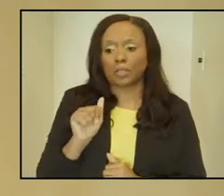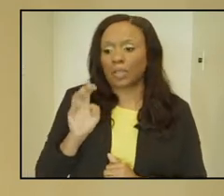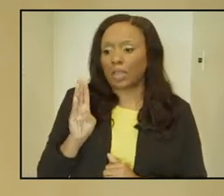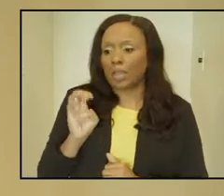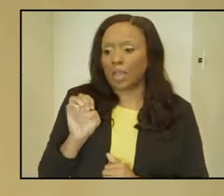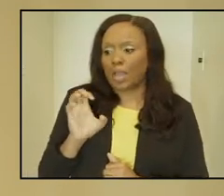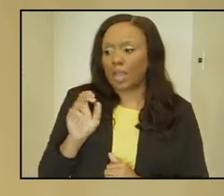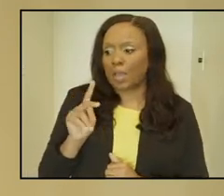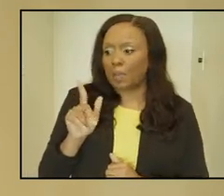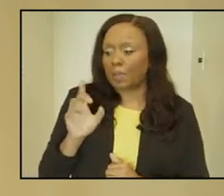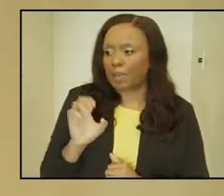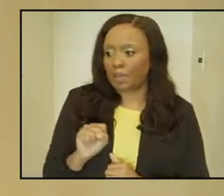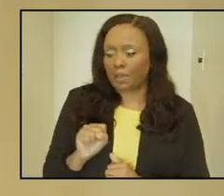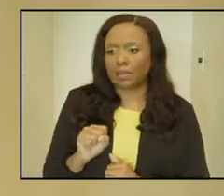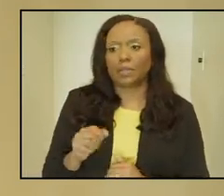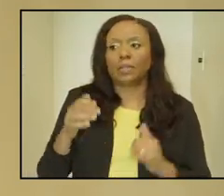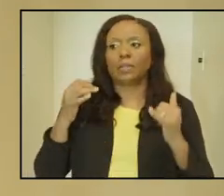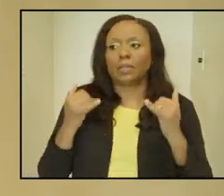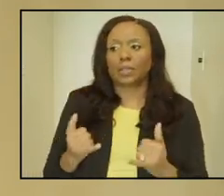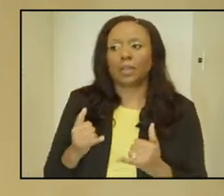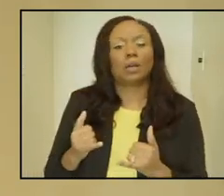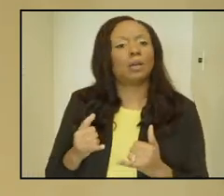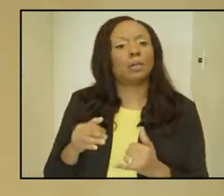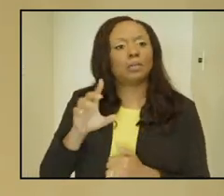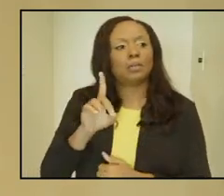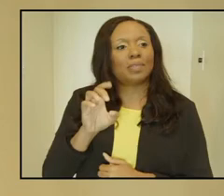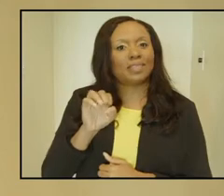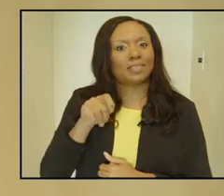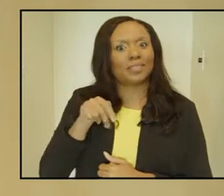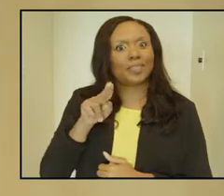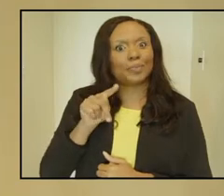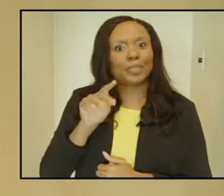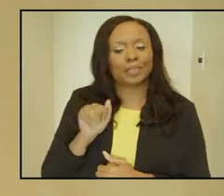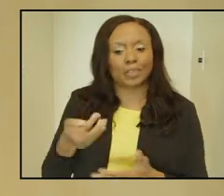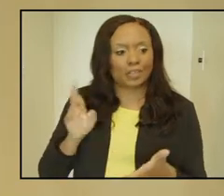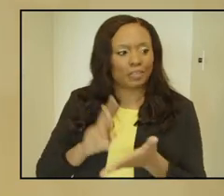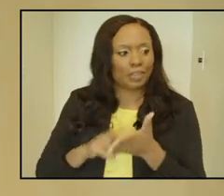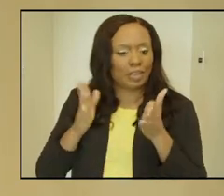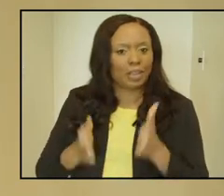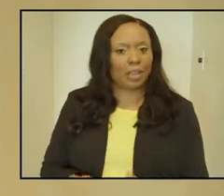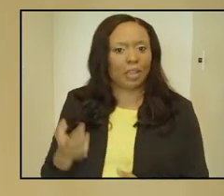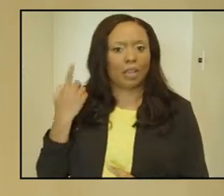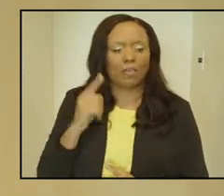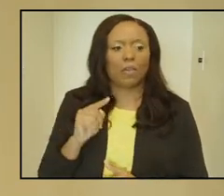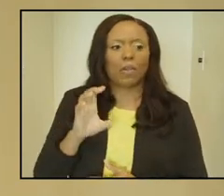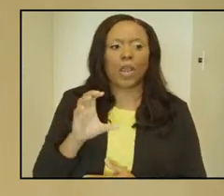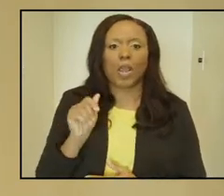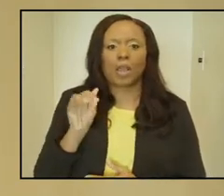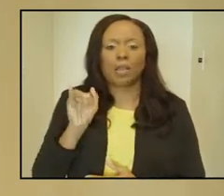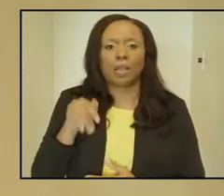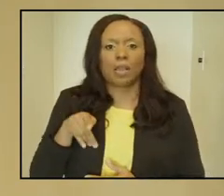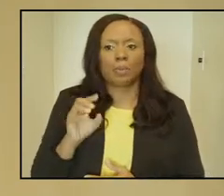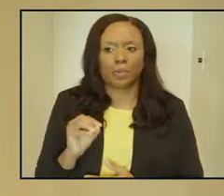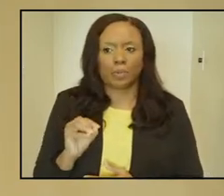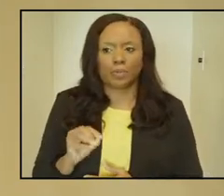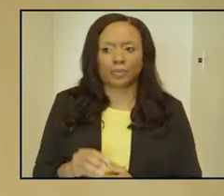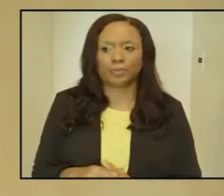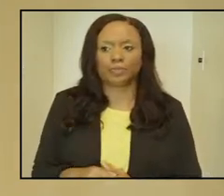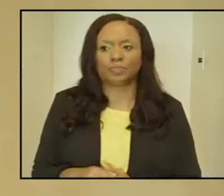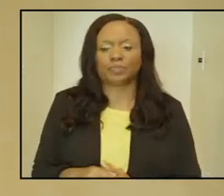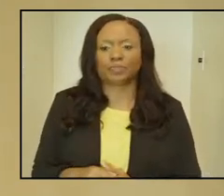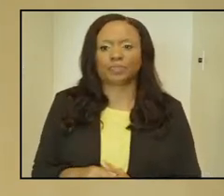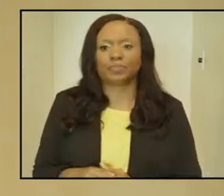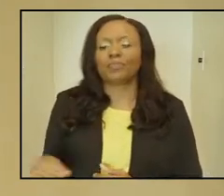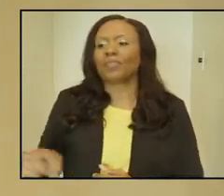Legal Examiner, now Acting Deputy Registrar at Corporate Affairs and Intellectual Property,